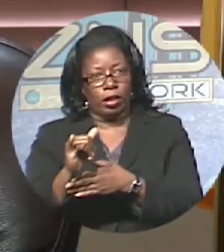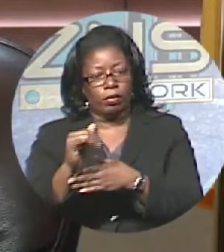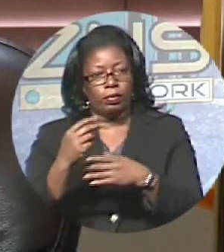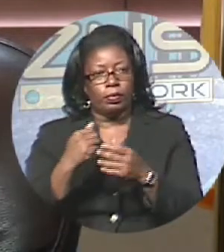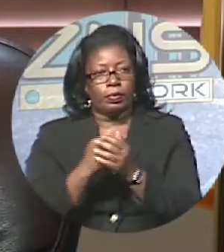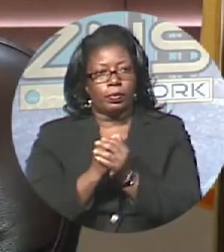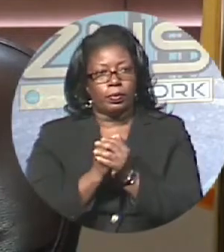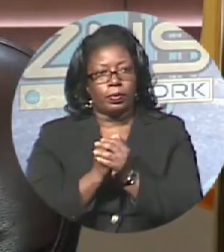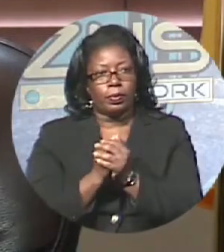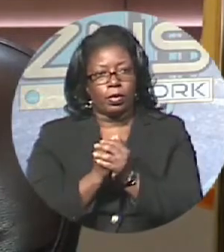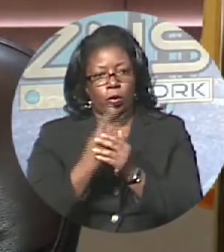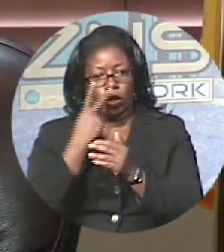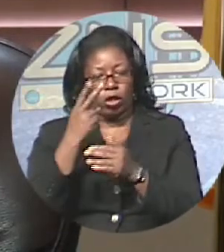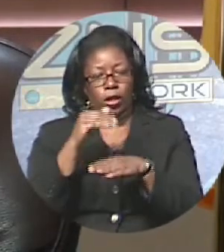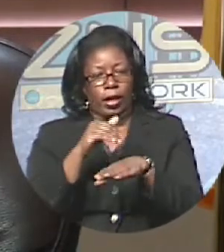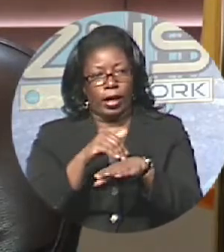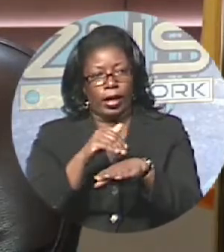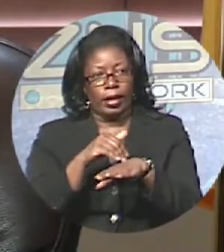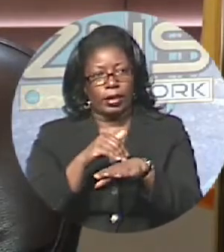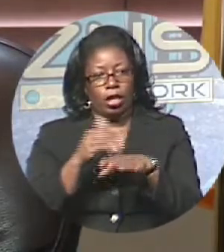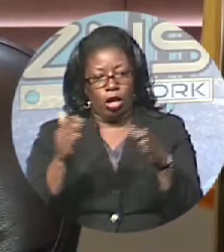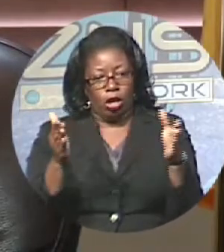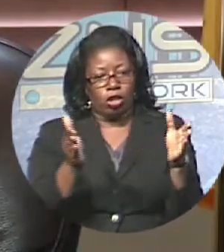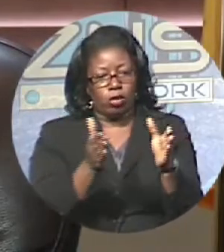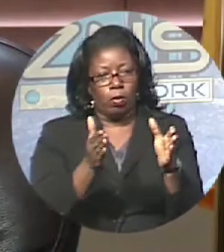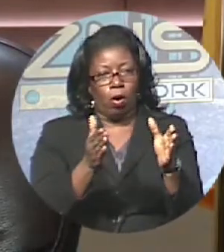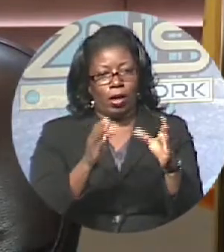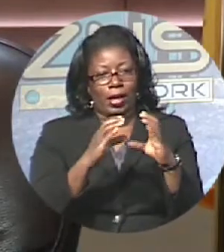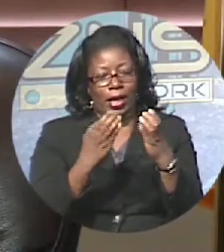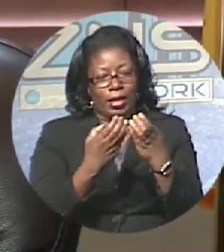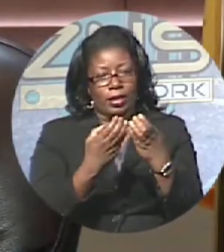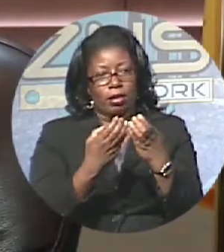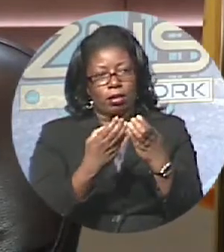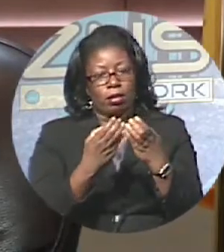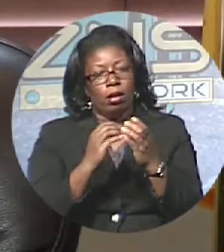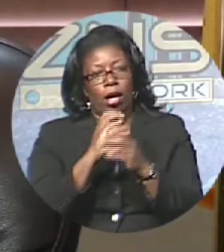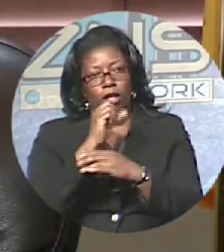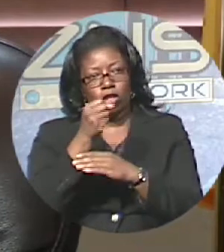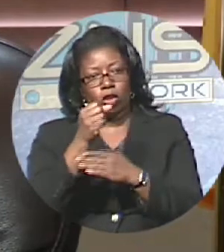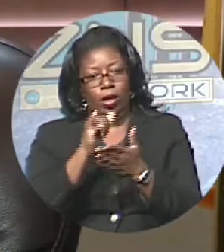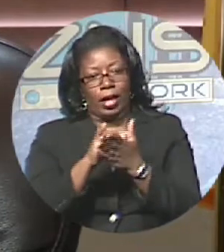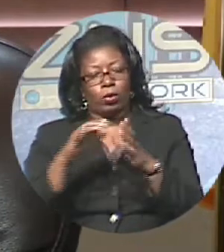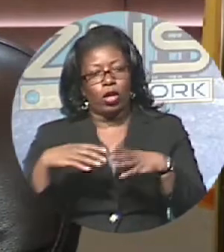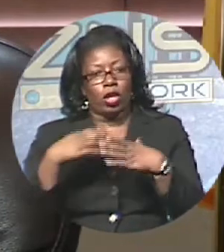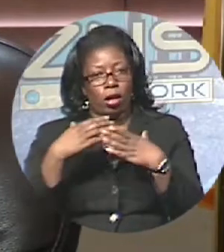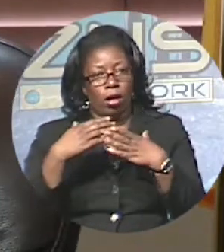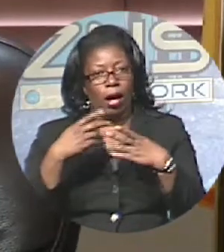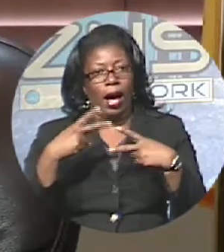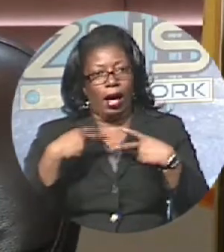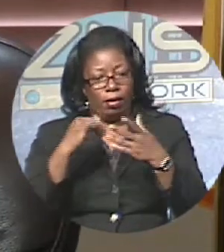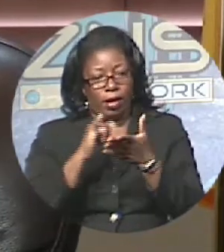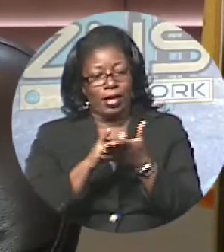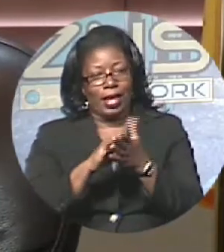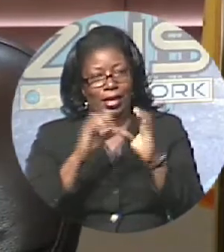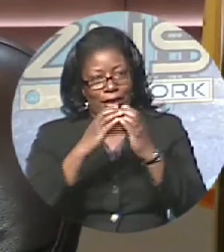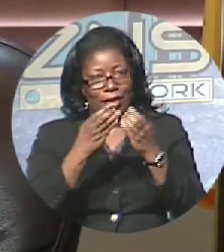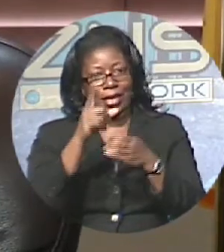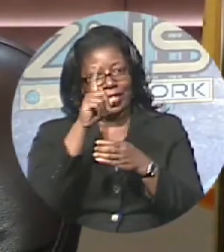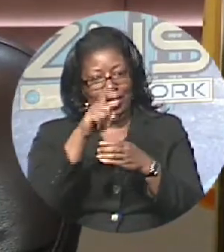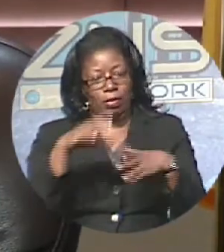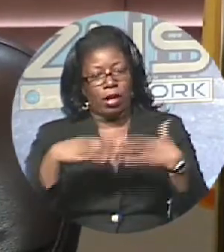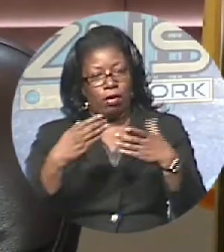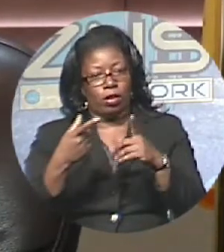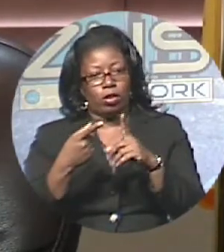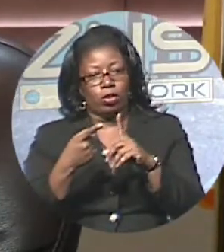to look at our small classes and make sure that we're offering the classes that need to be offered for